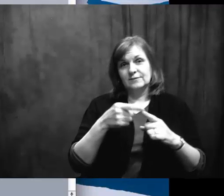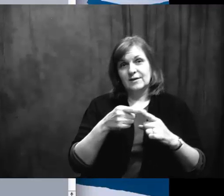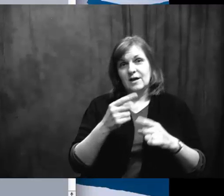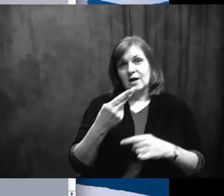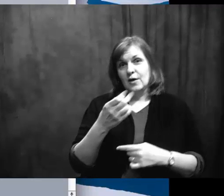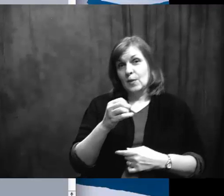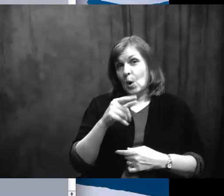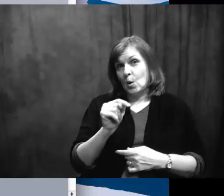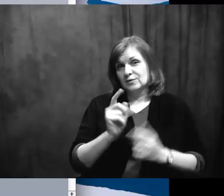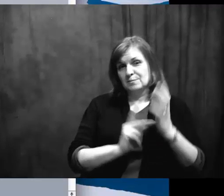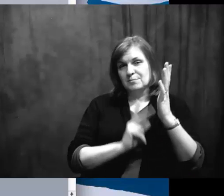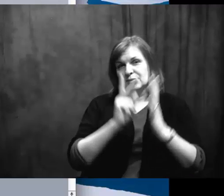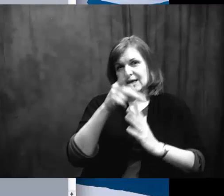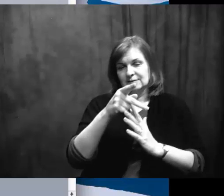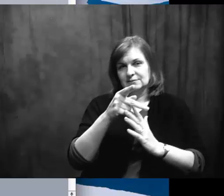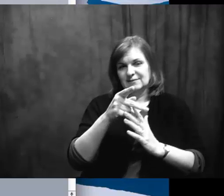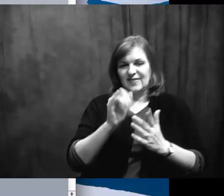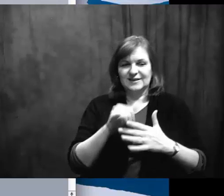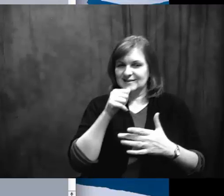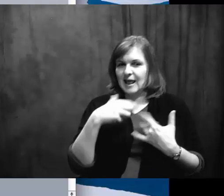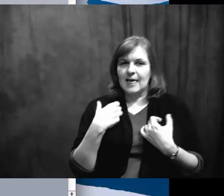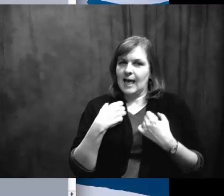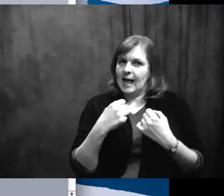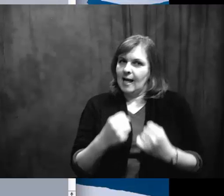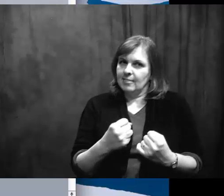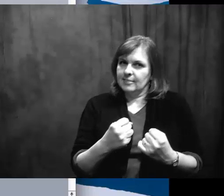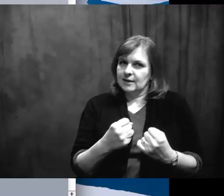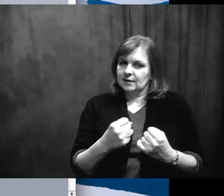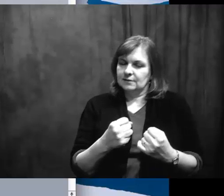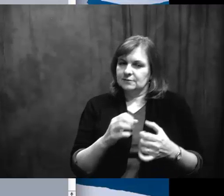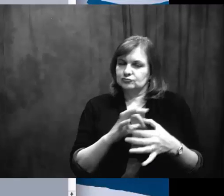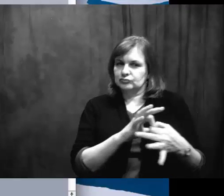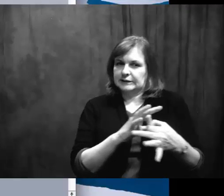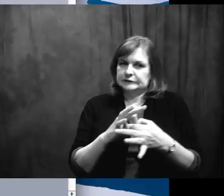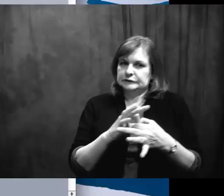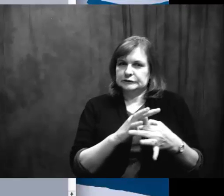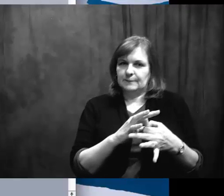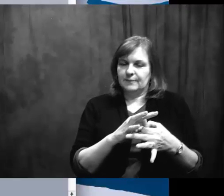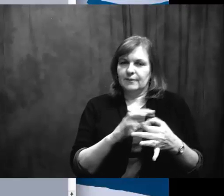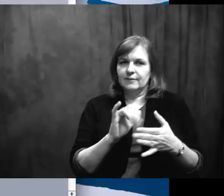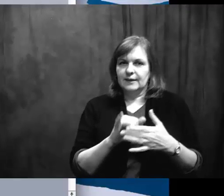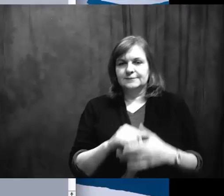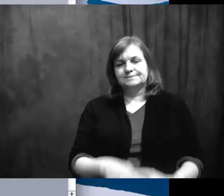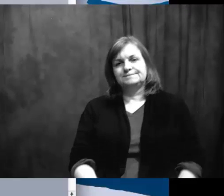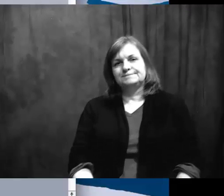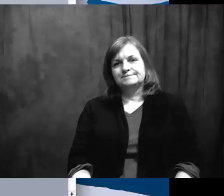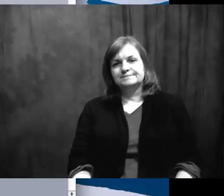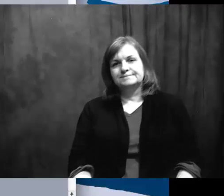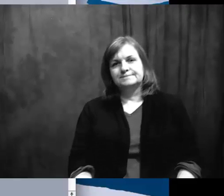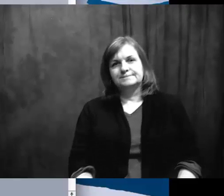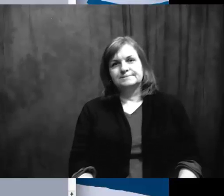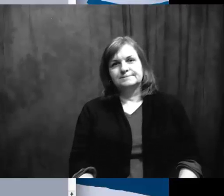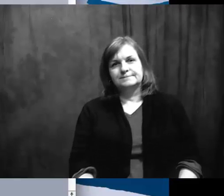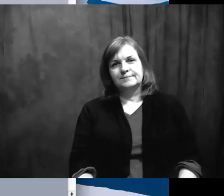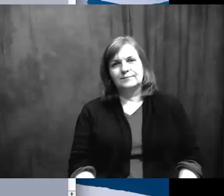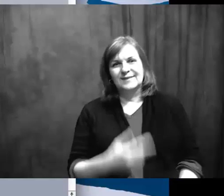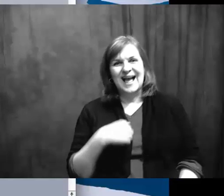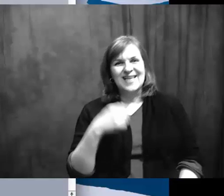plant, and as you can see, it's not a very healthy or well-being plant that it's attached to at this